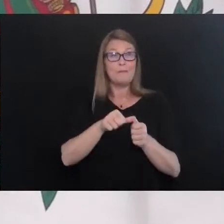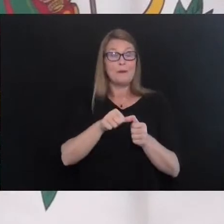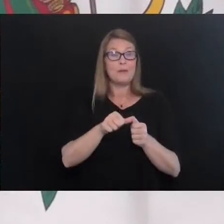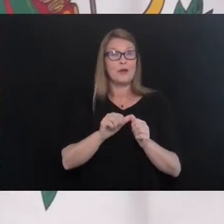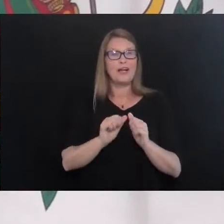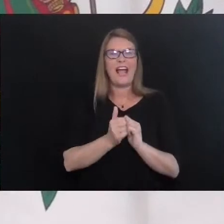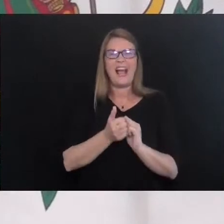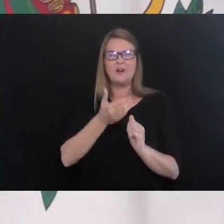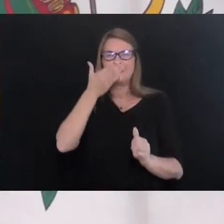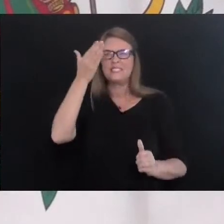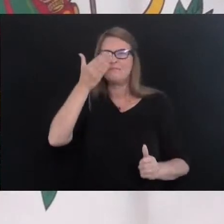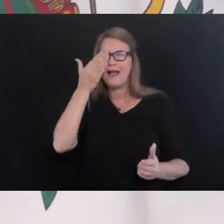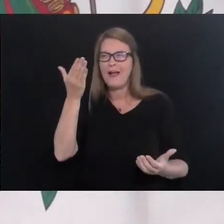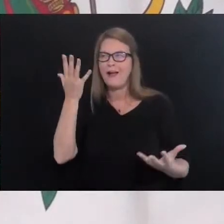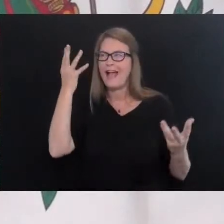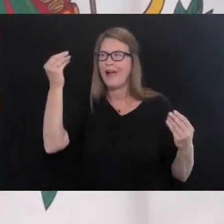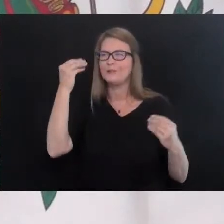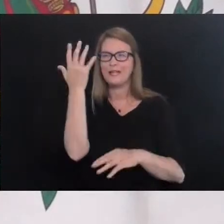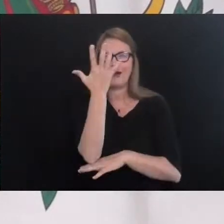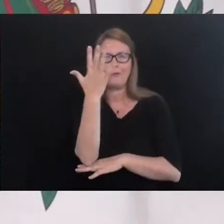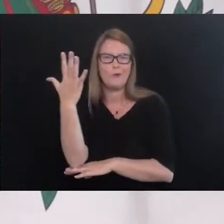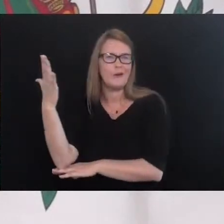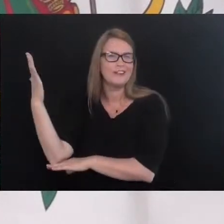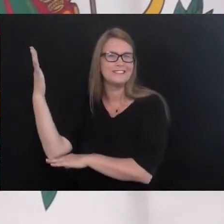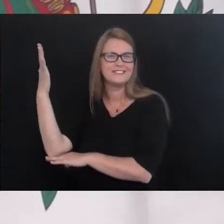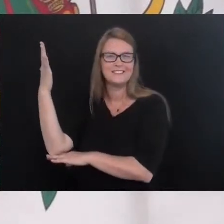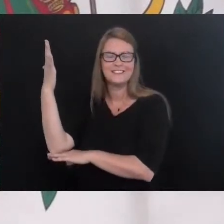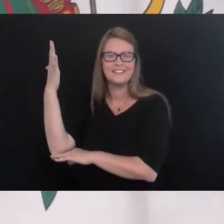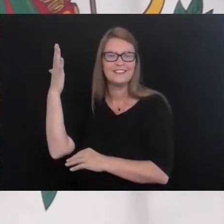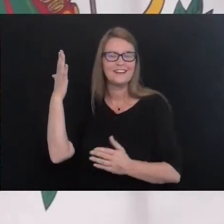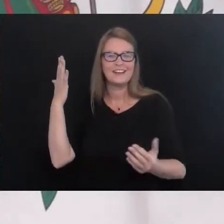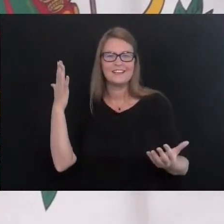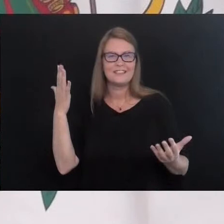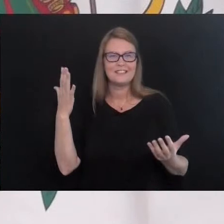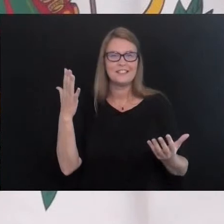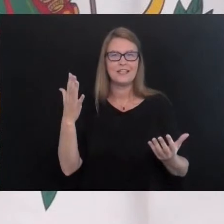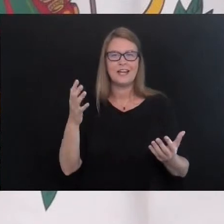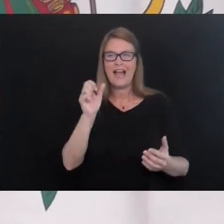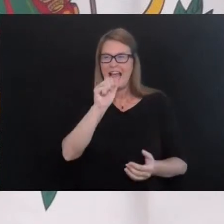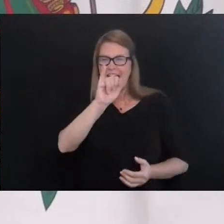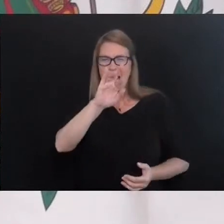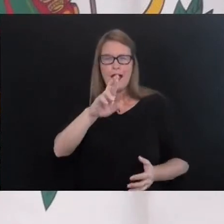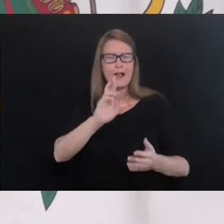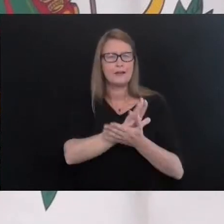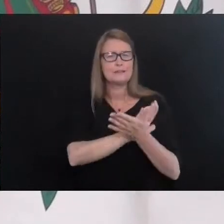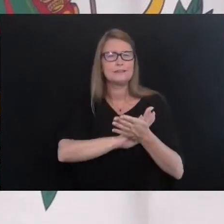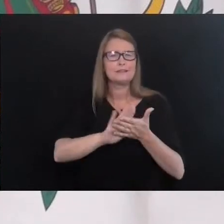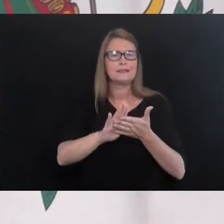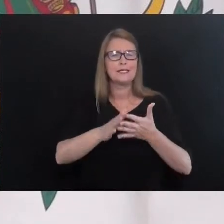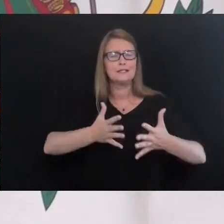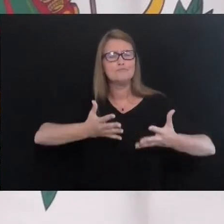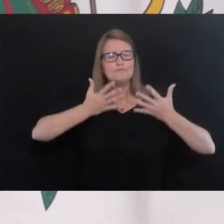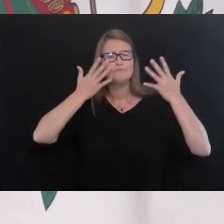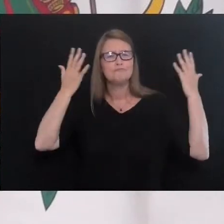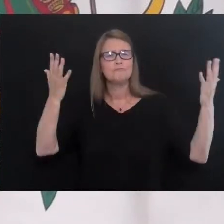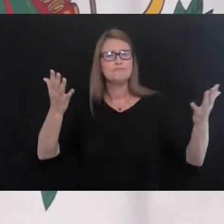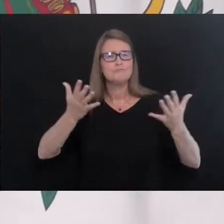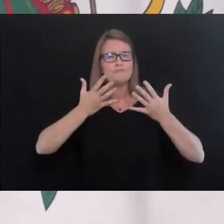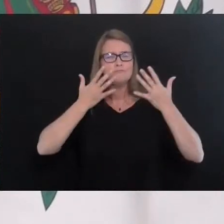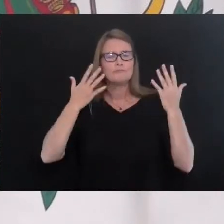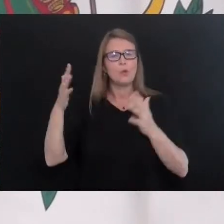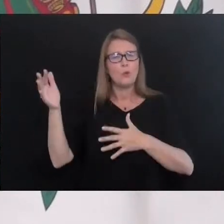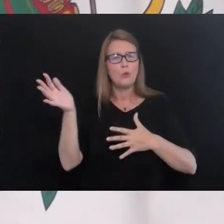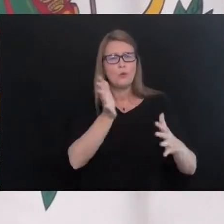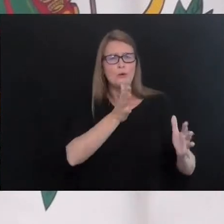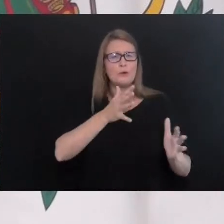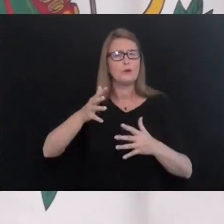things smelled, in the woods, from the standpoint of the crisp air and and the cold wind